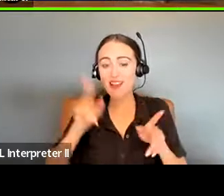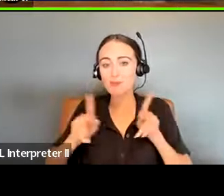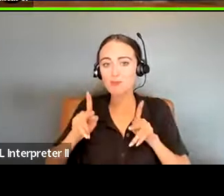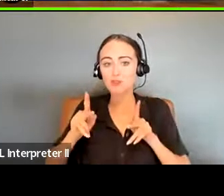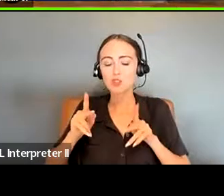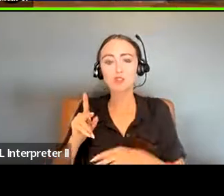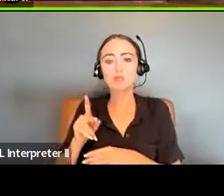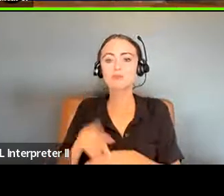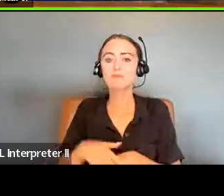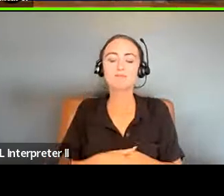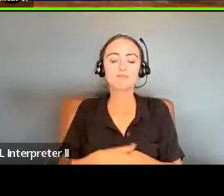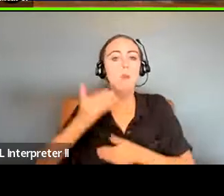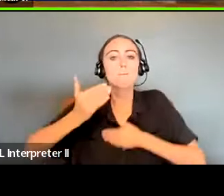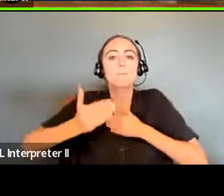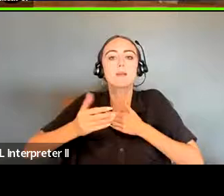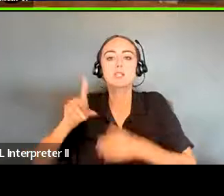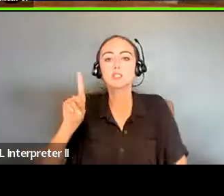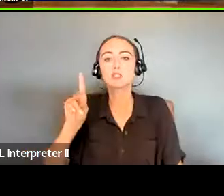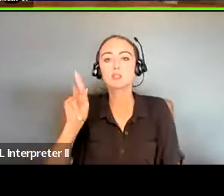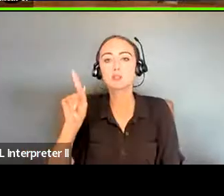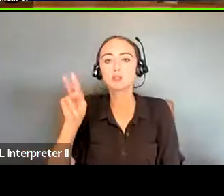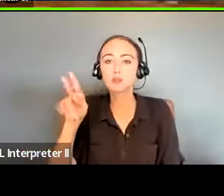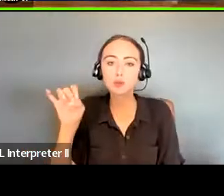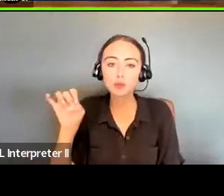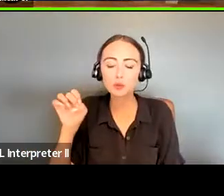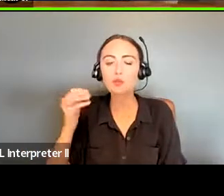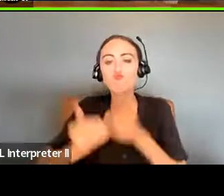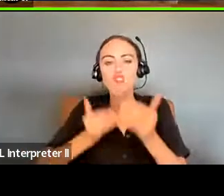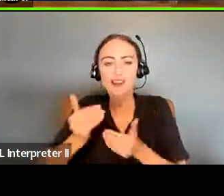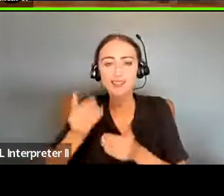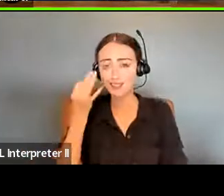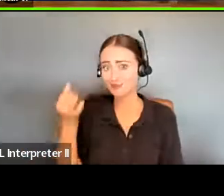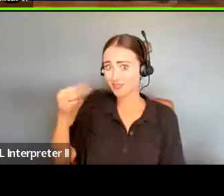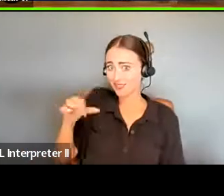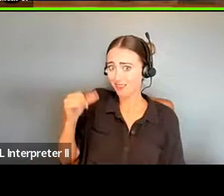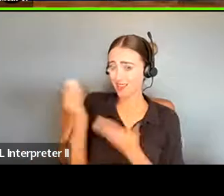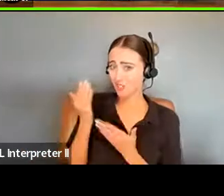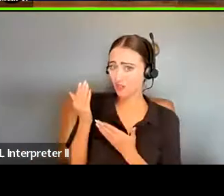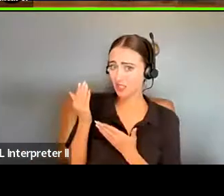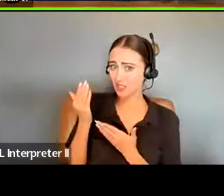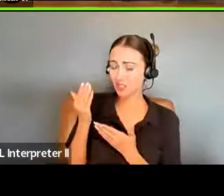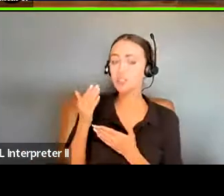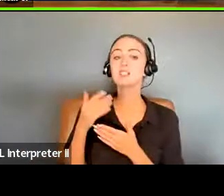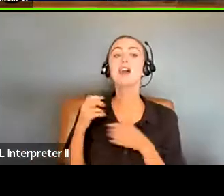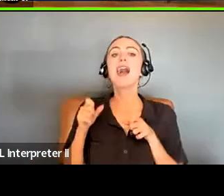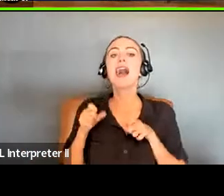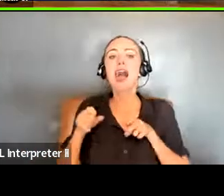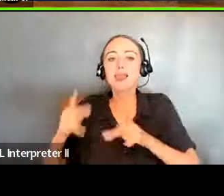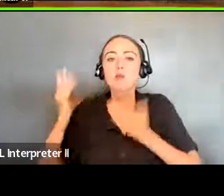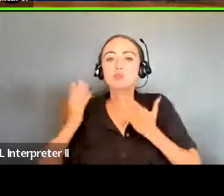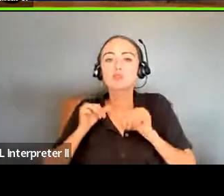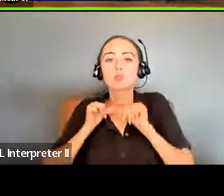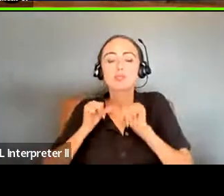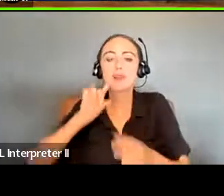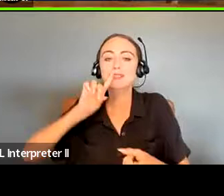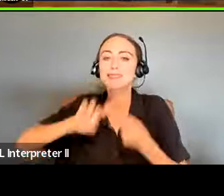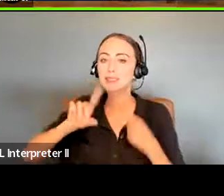process if they're denied services and allowing services to continue until that due process